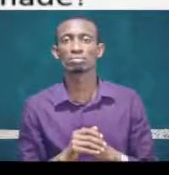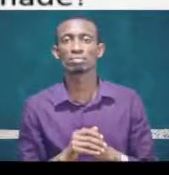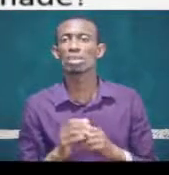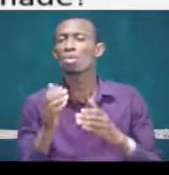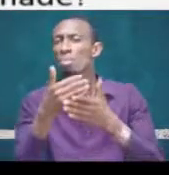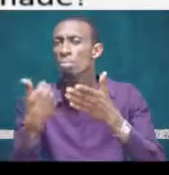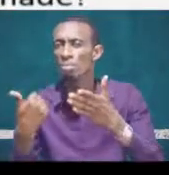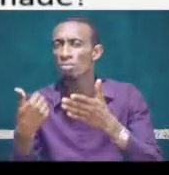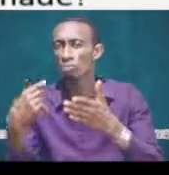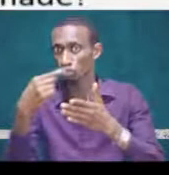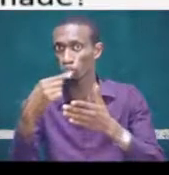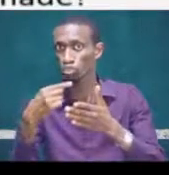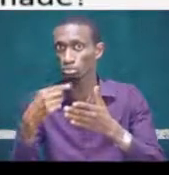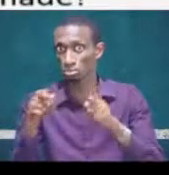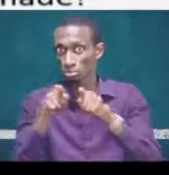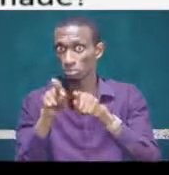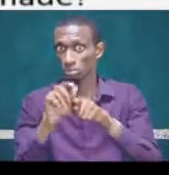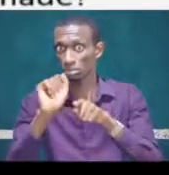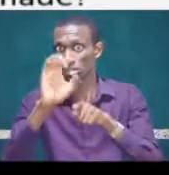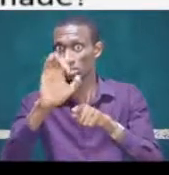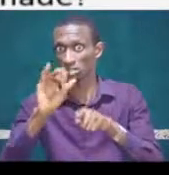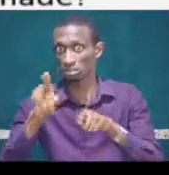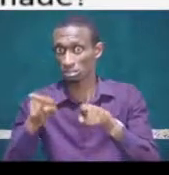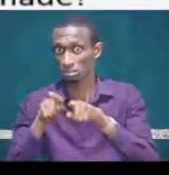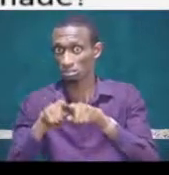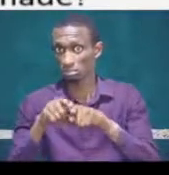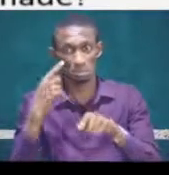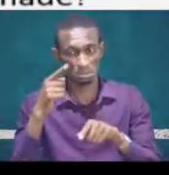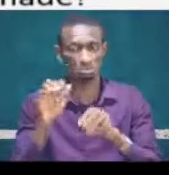Like we do have as an example there. Look at it.